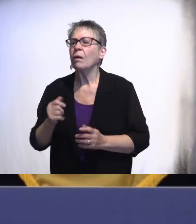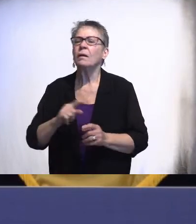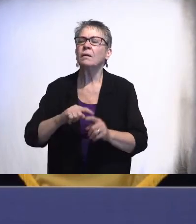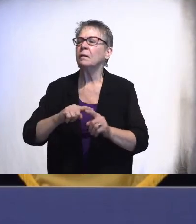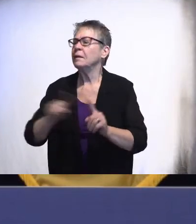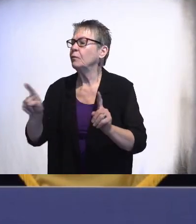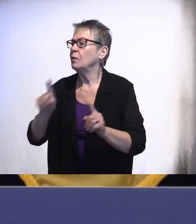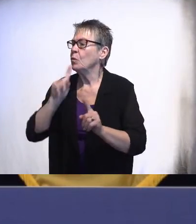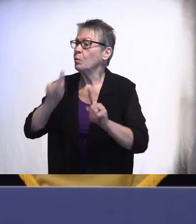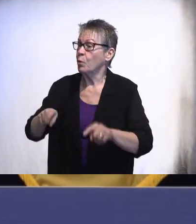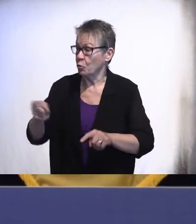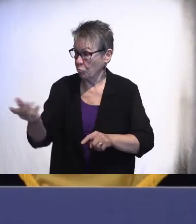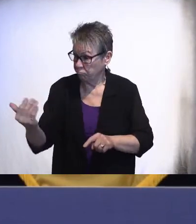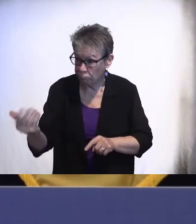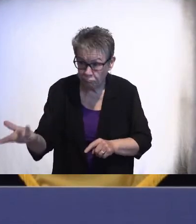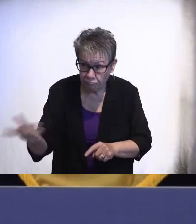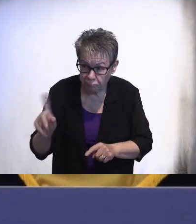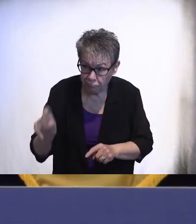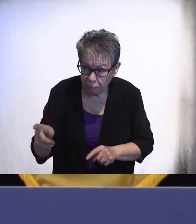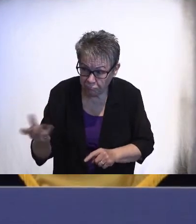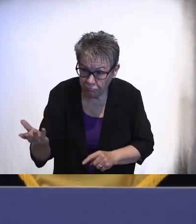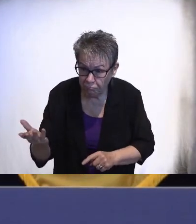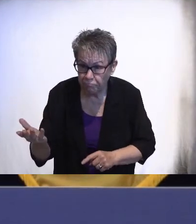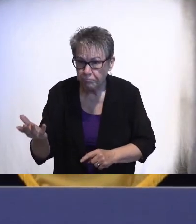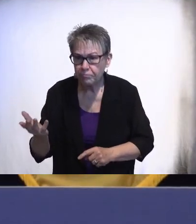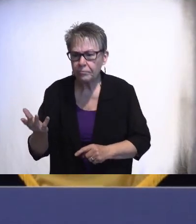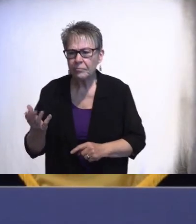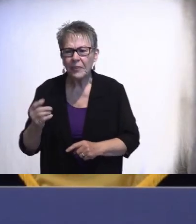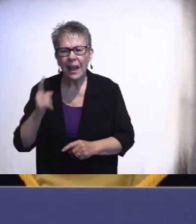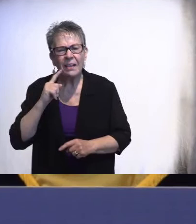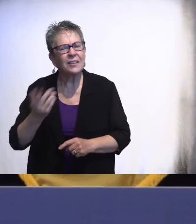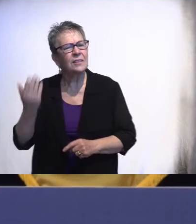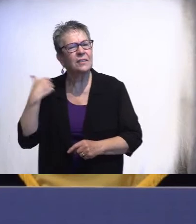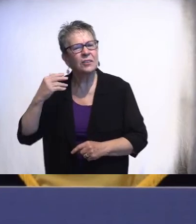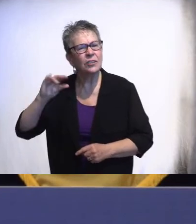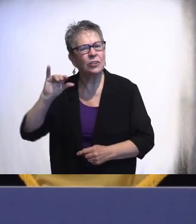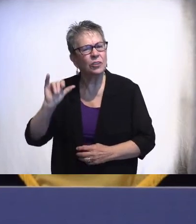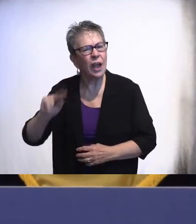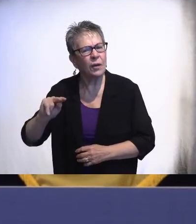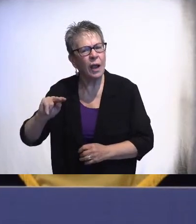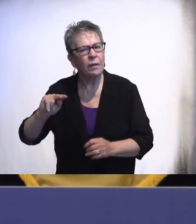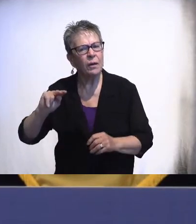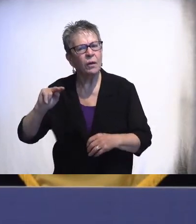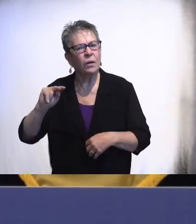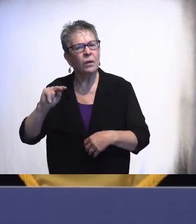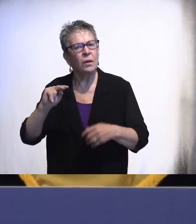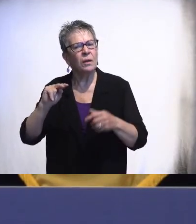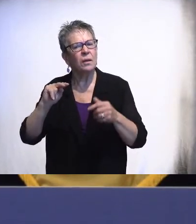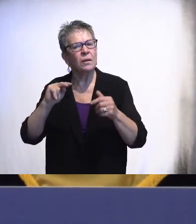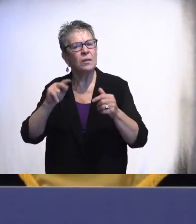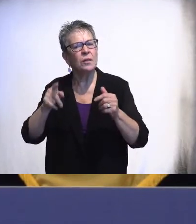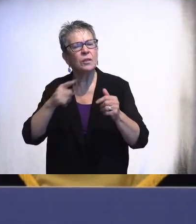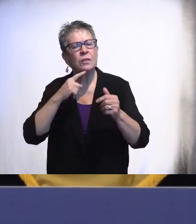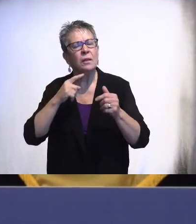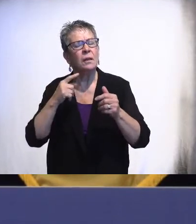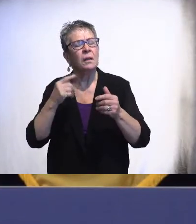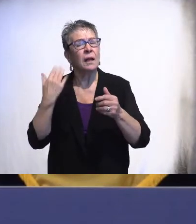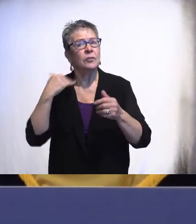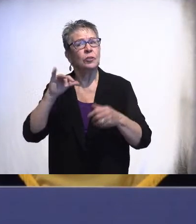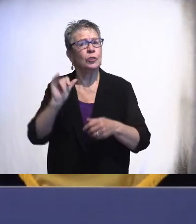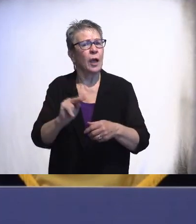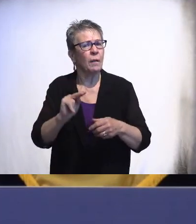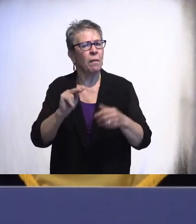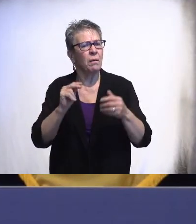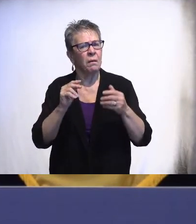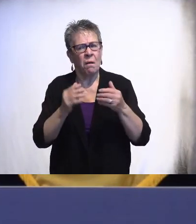in January there were almost 2,400 deaths from COVID, which I think is the highest point or highest number since May 2020.